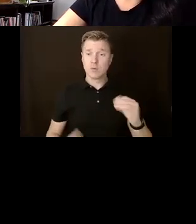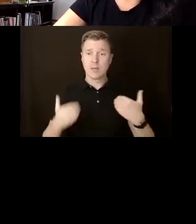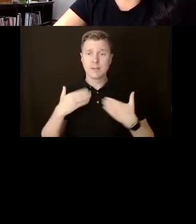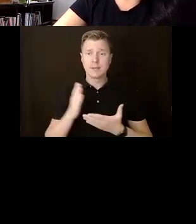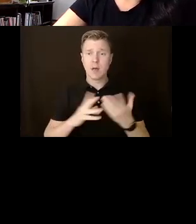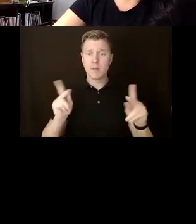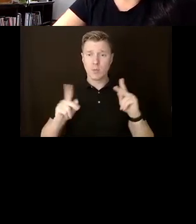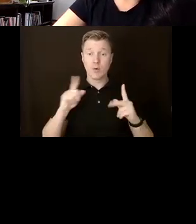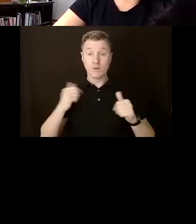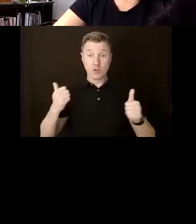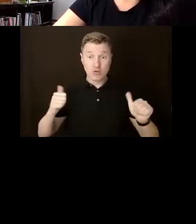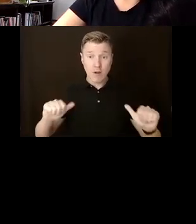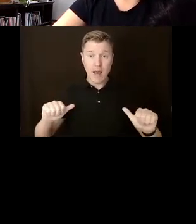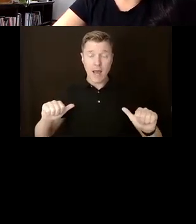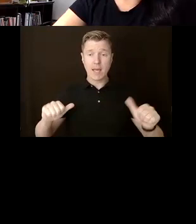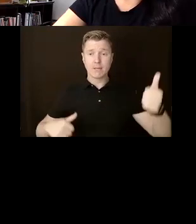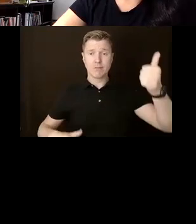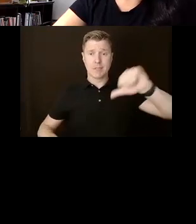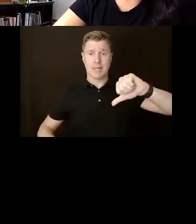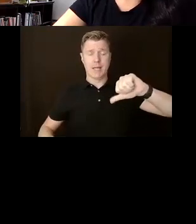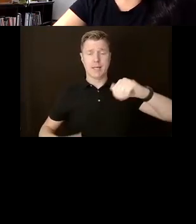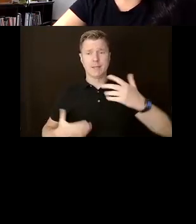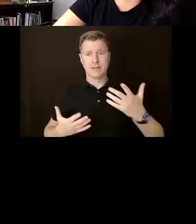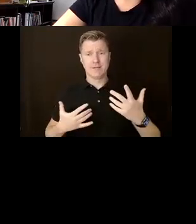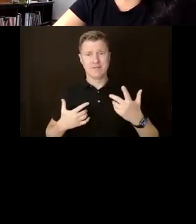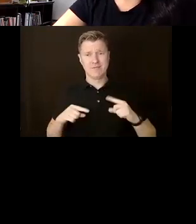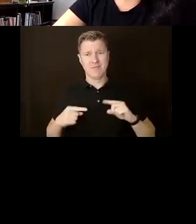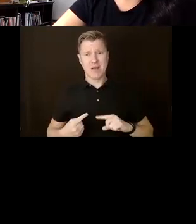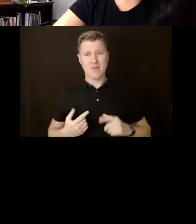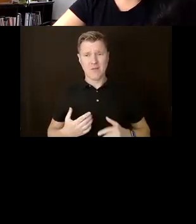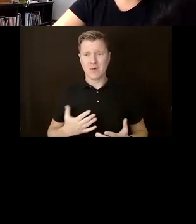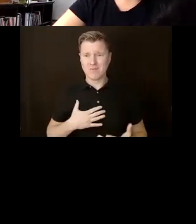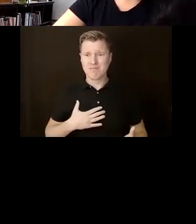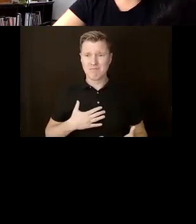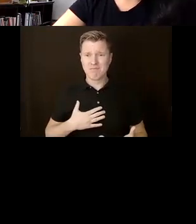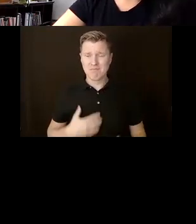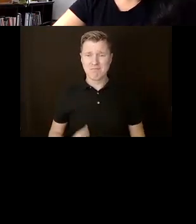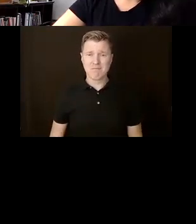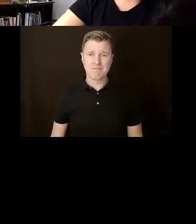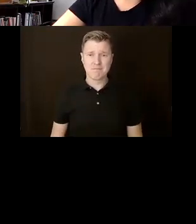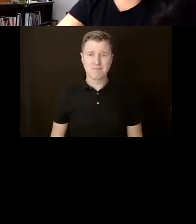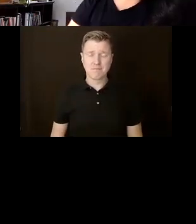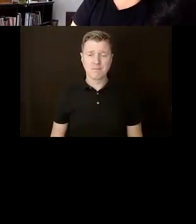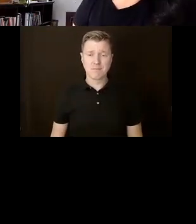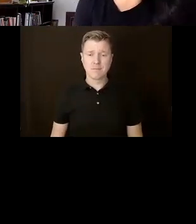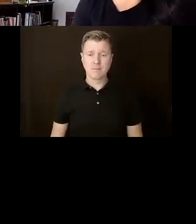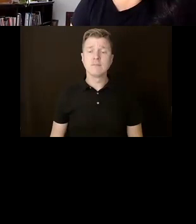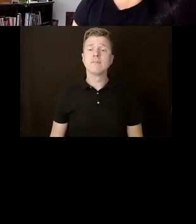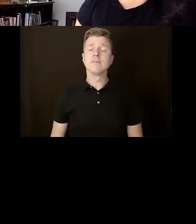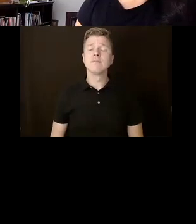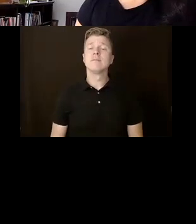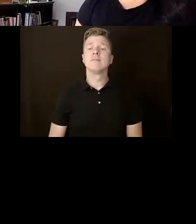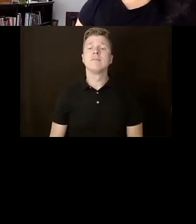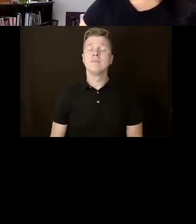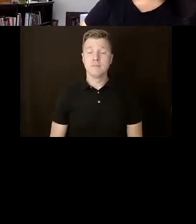made efforts and have been denied, and it's painful. It's really painful. One of the things